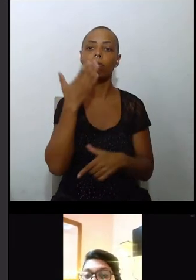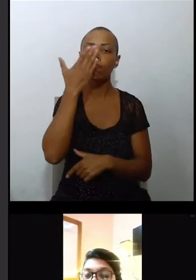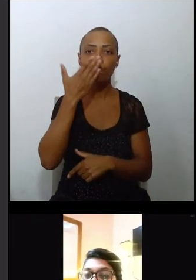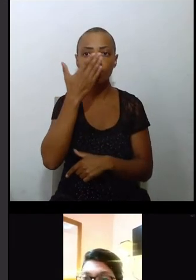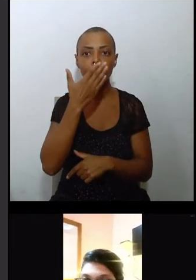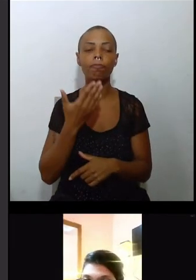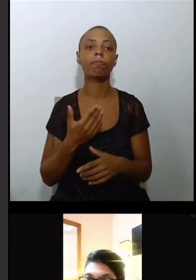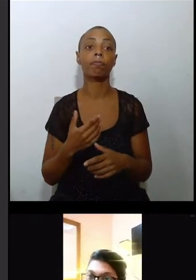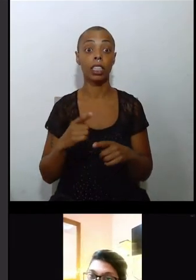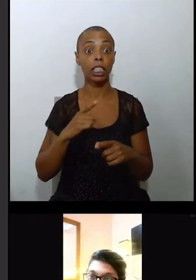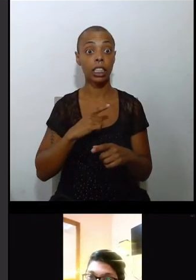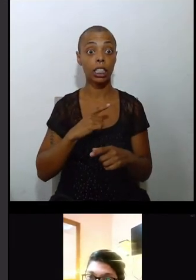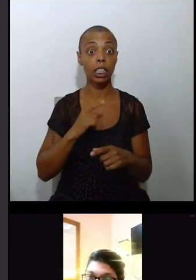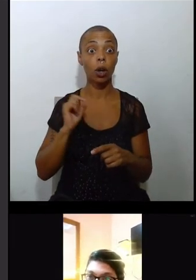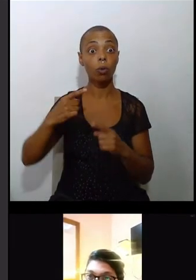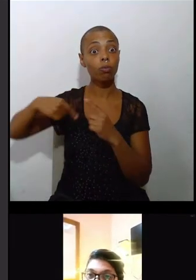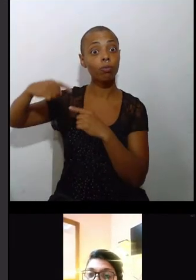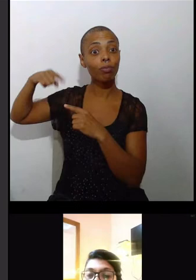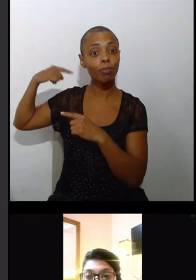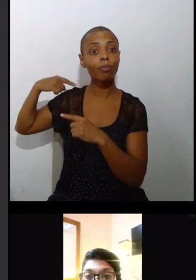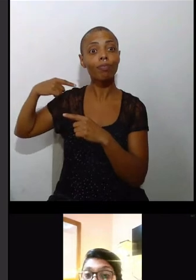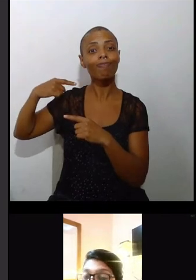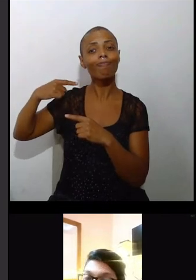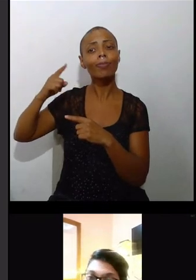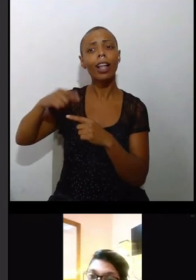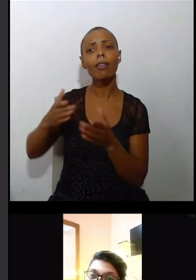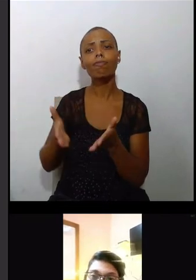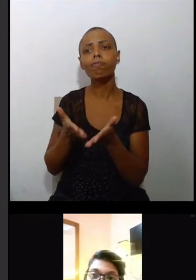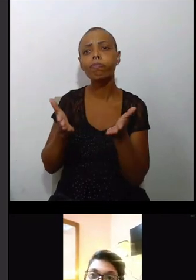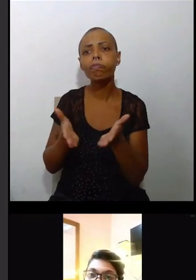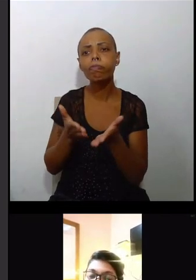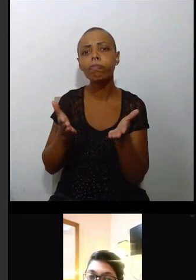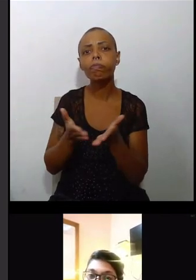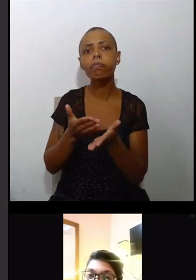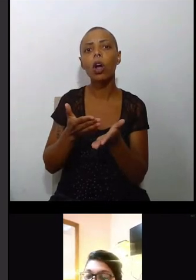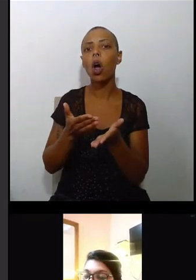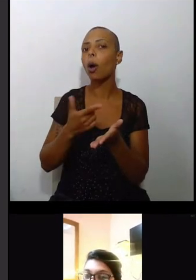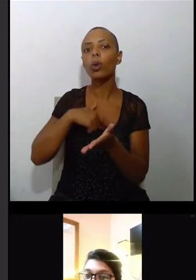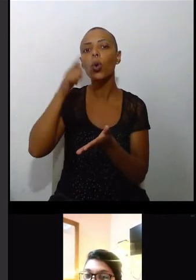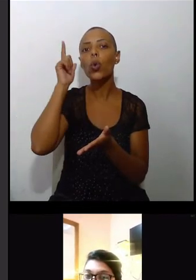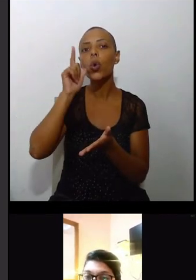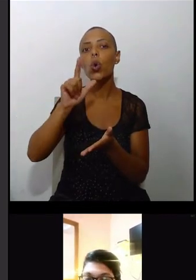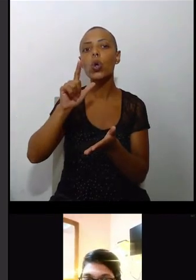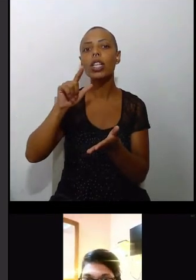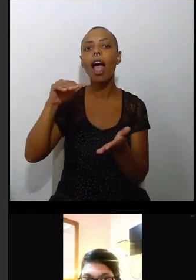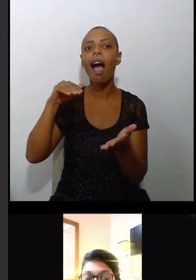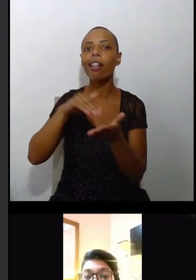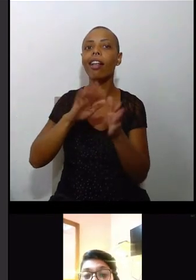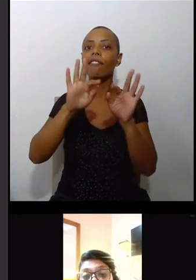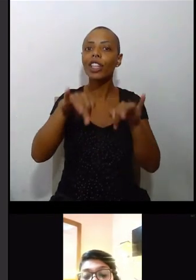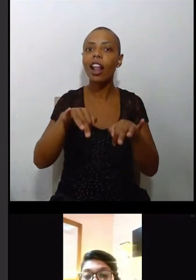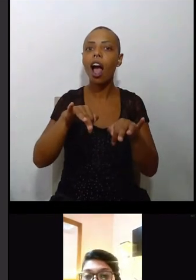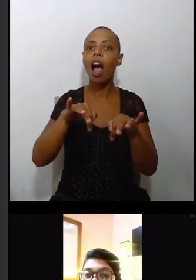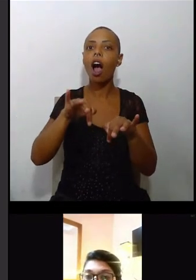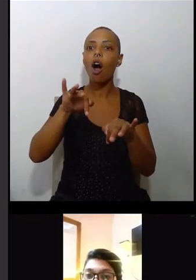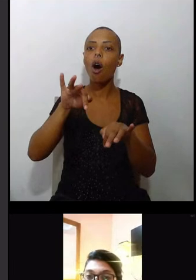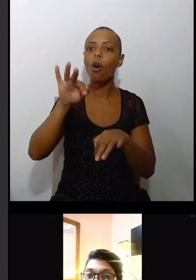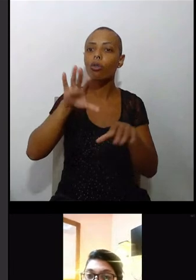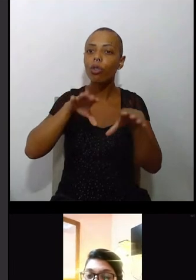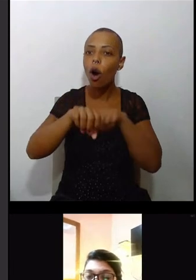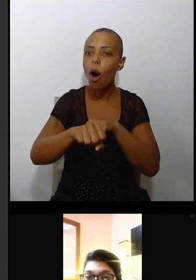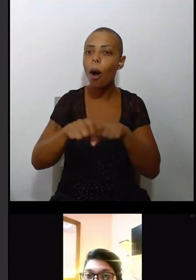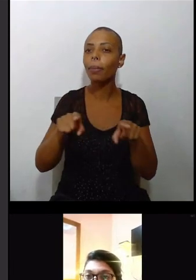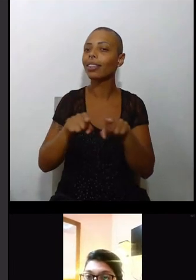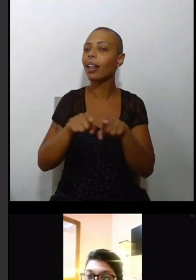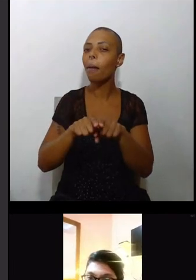where they cannot afford to complete their education or do not receive adequate support from families or friends and they run